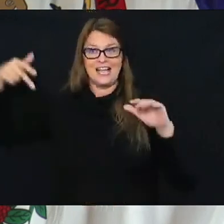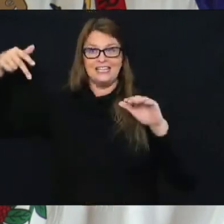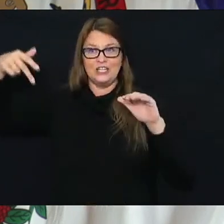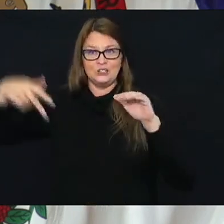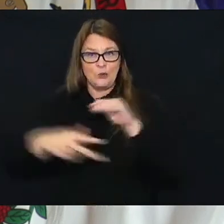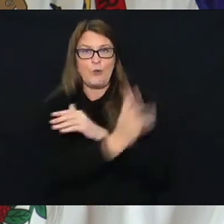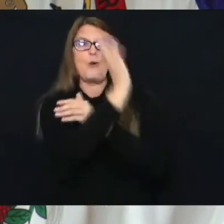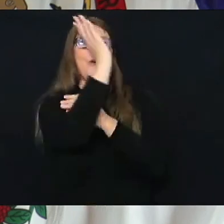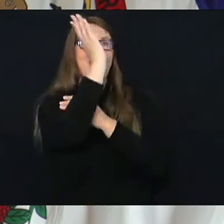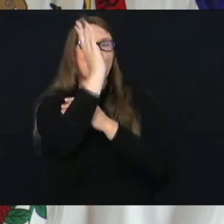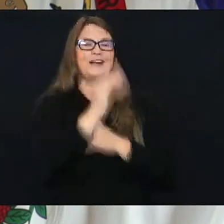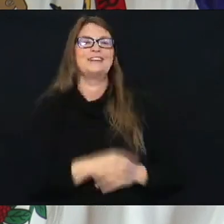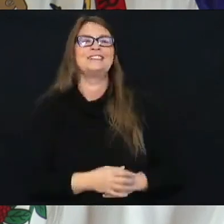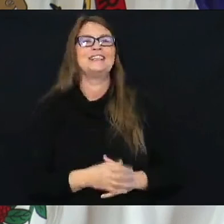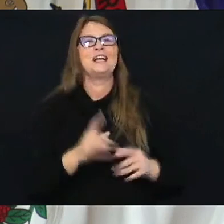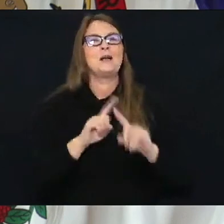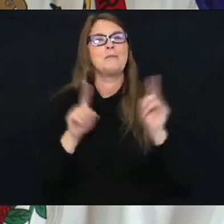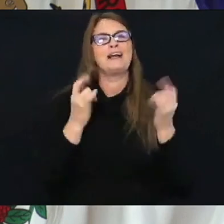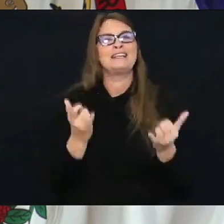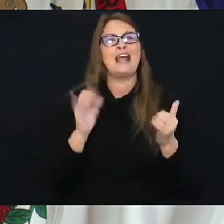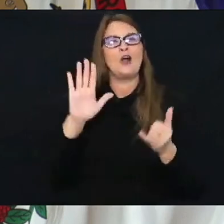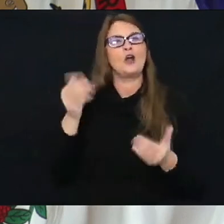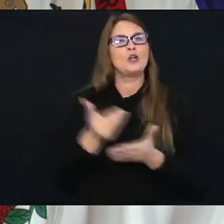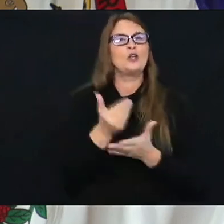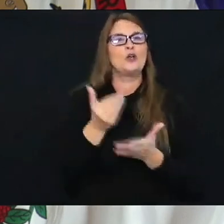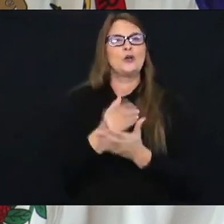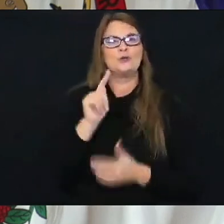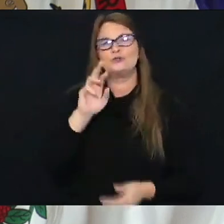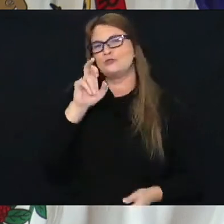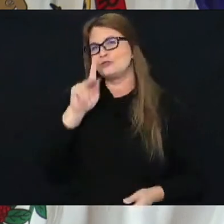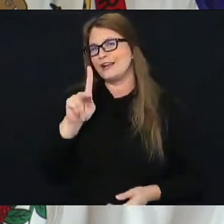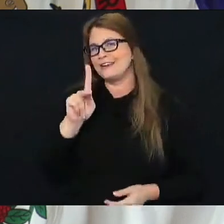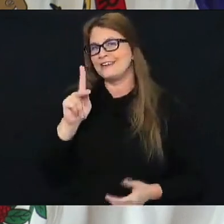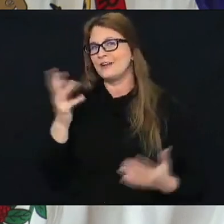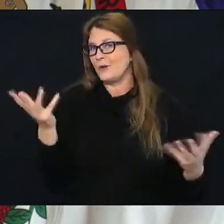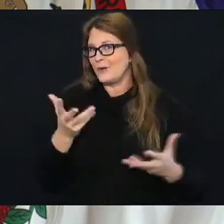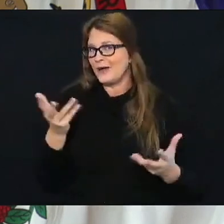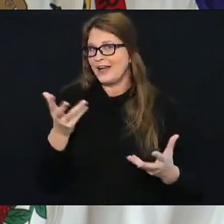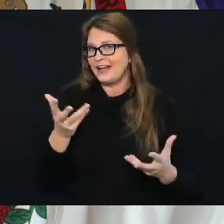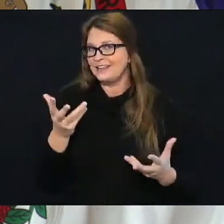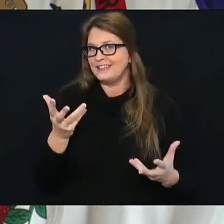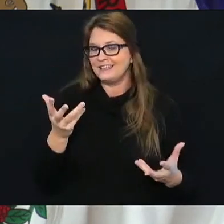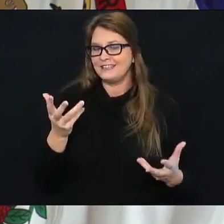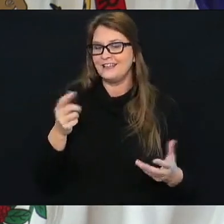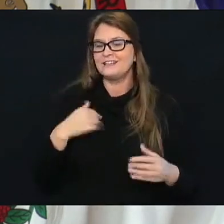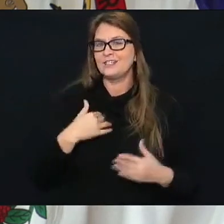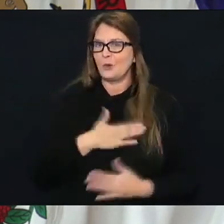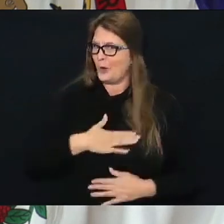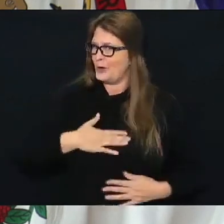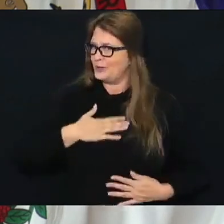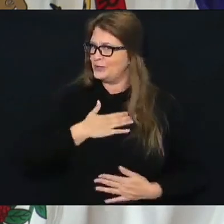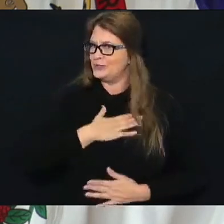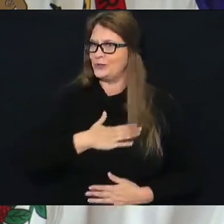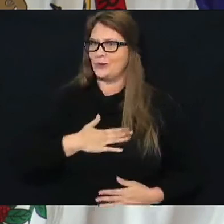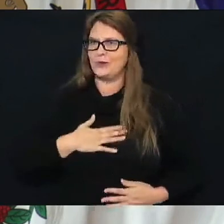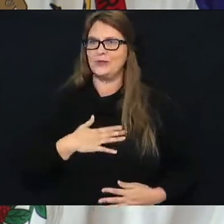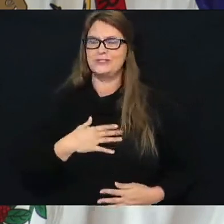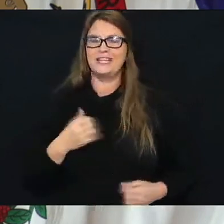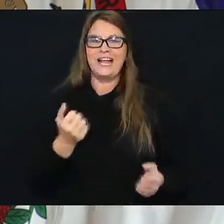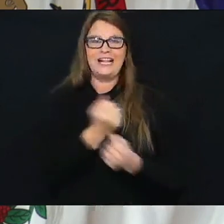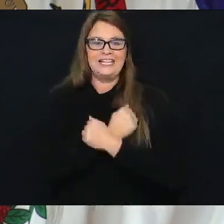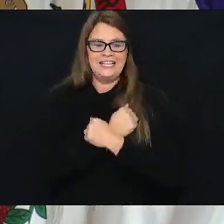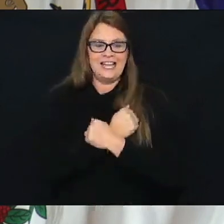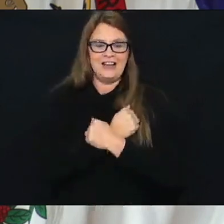other side. But now her new trick that she has really begun to really enjoy, because she